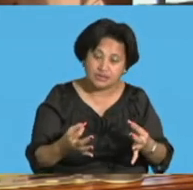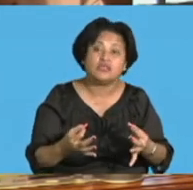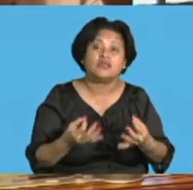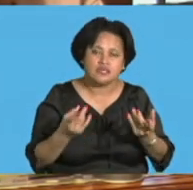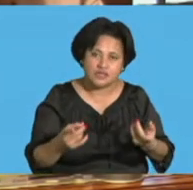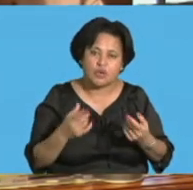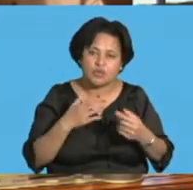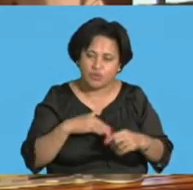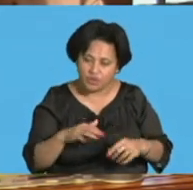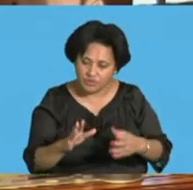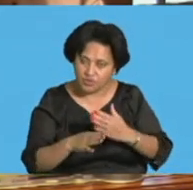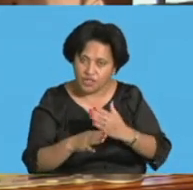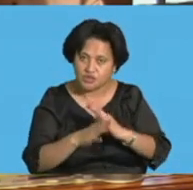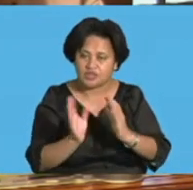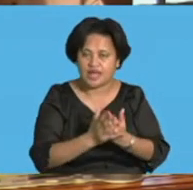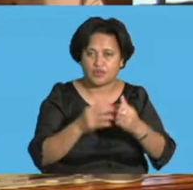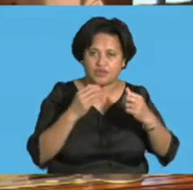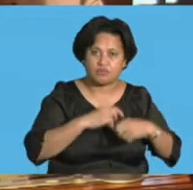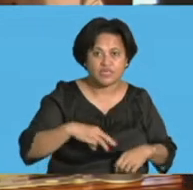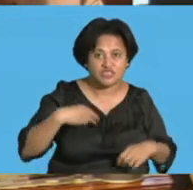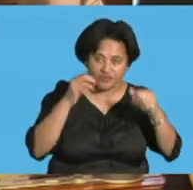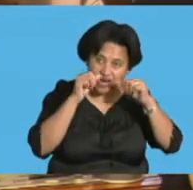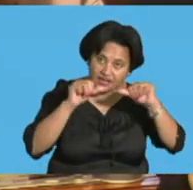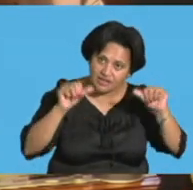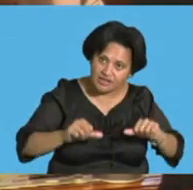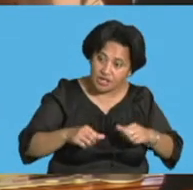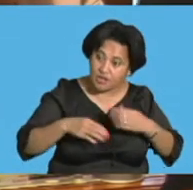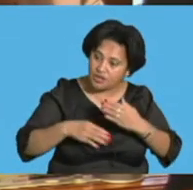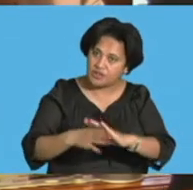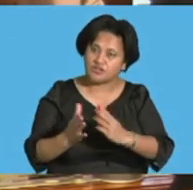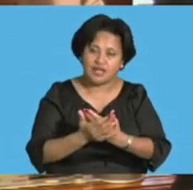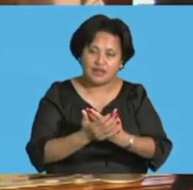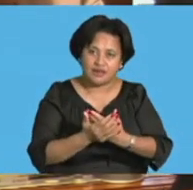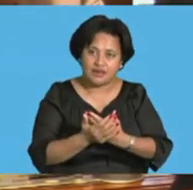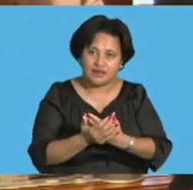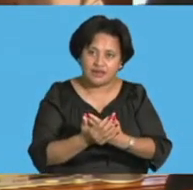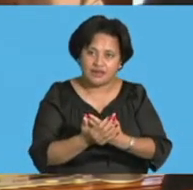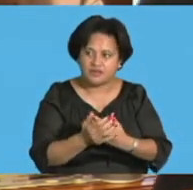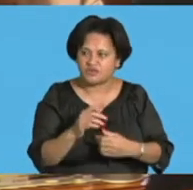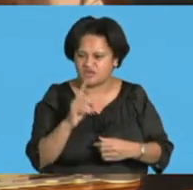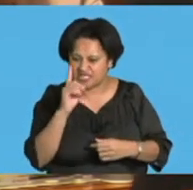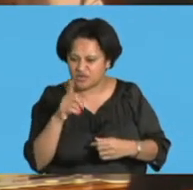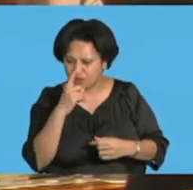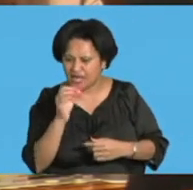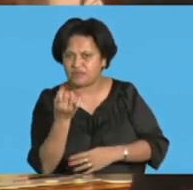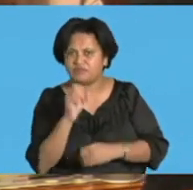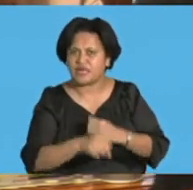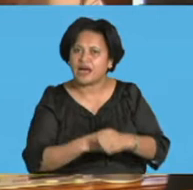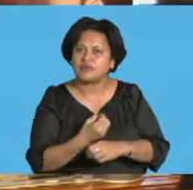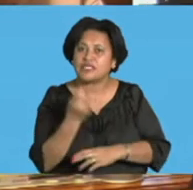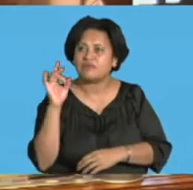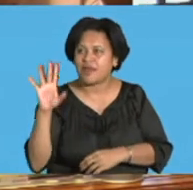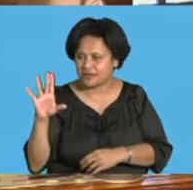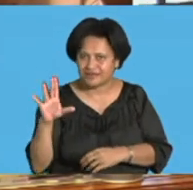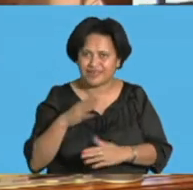with the Ministry of Agriculture on this project, as we will work to instill a sense of self-reliance in our students, that they can